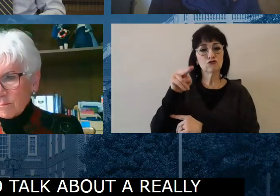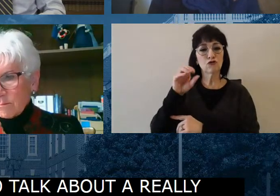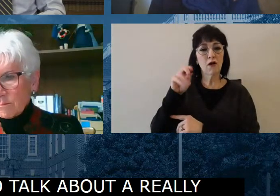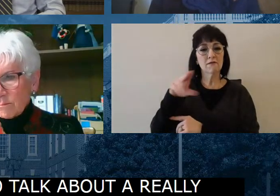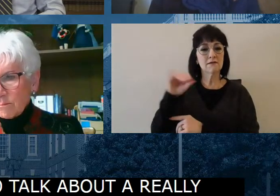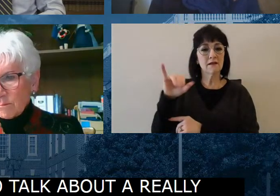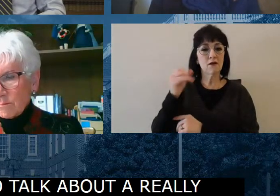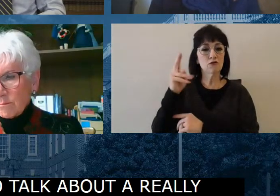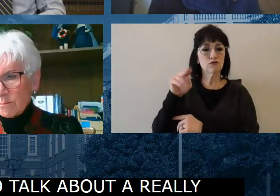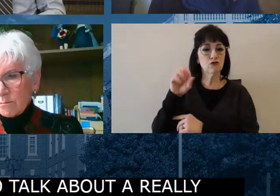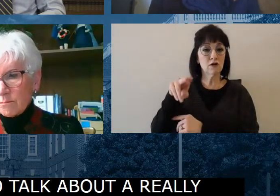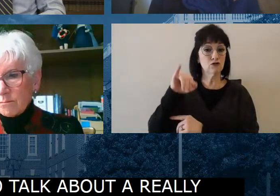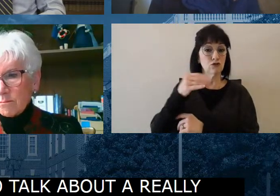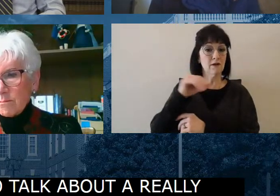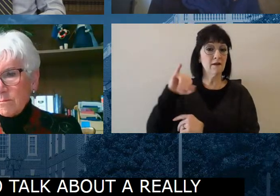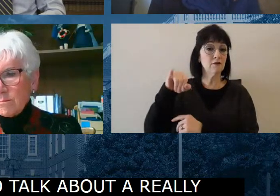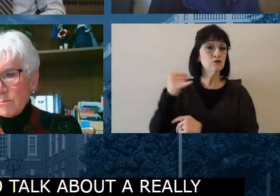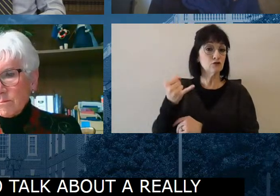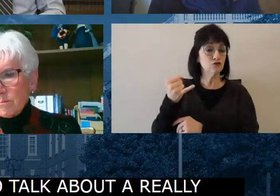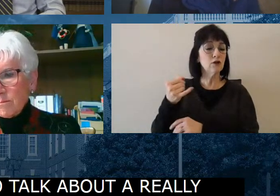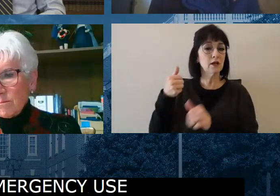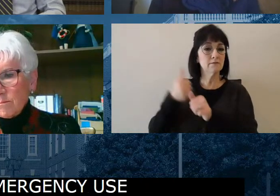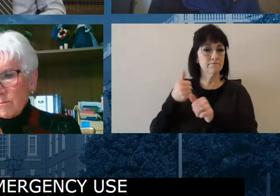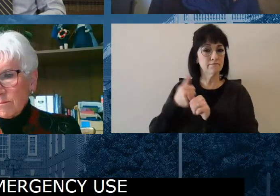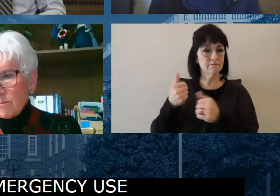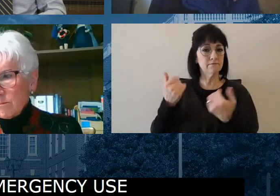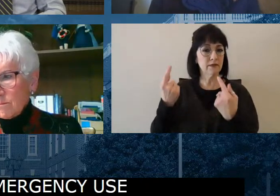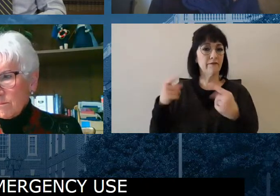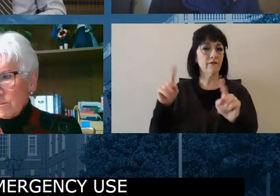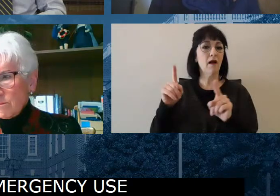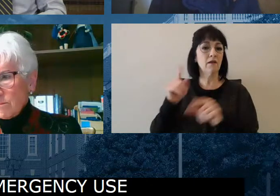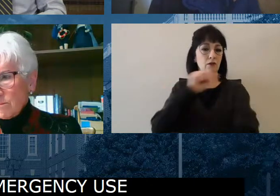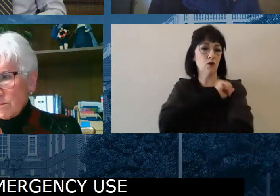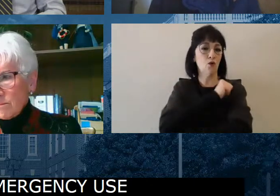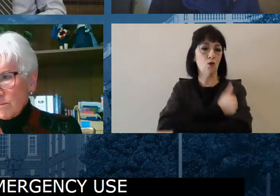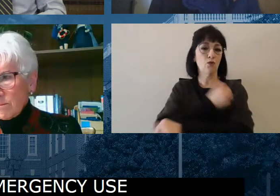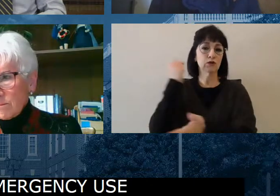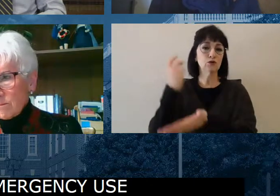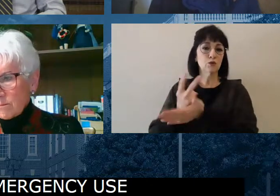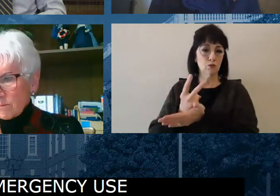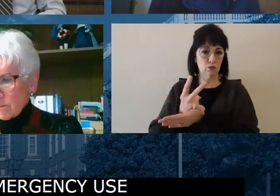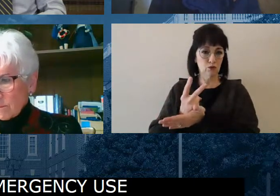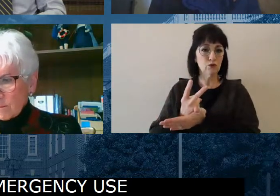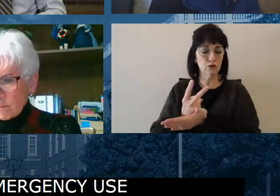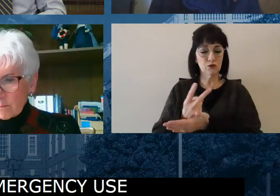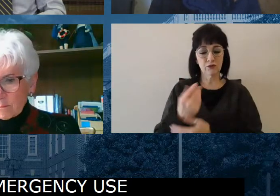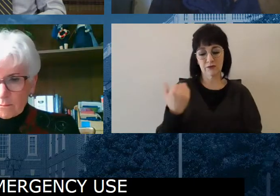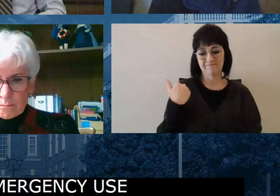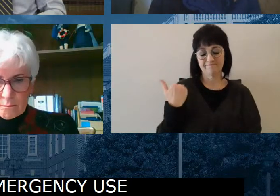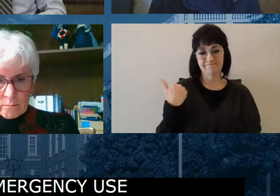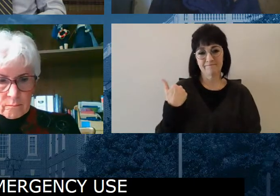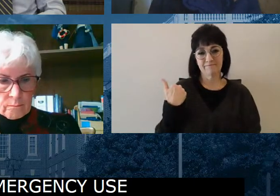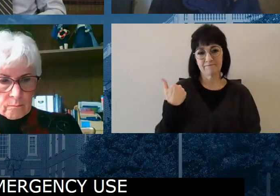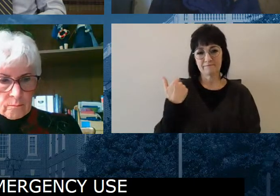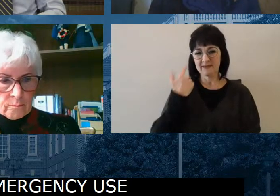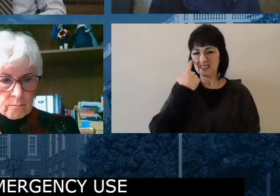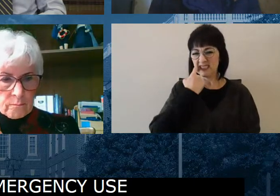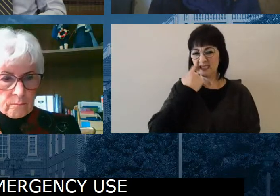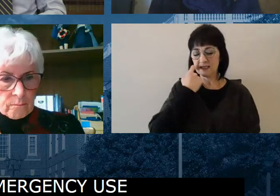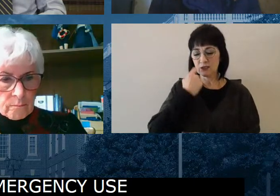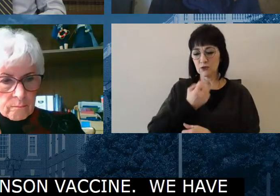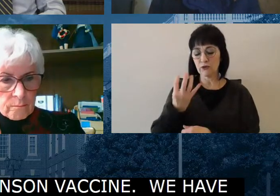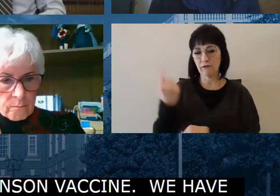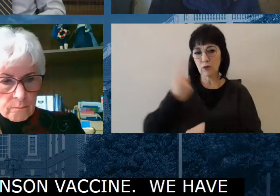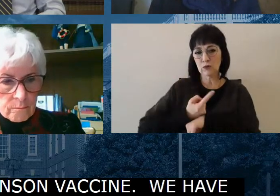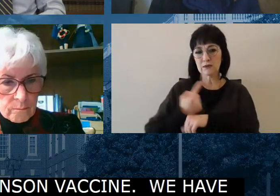talking about that for a number of weeks. The authorization came out just over the last couple of days, and today we